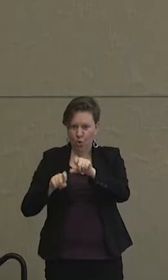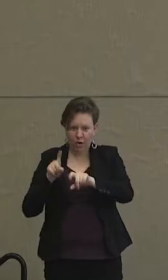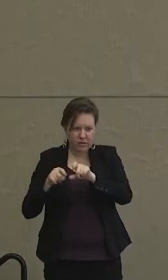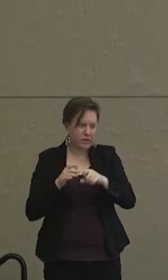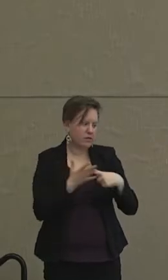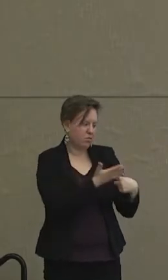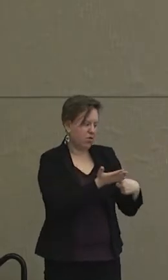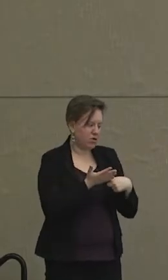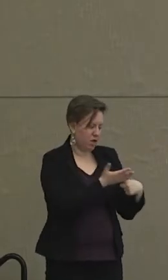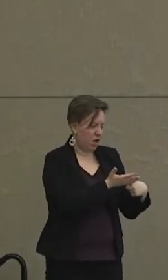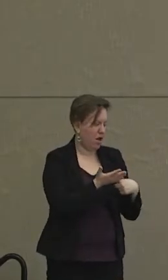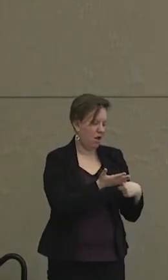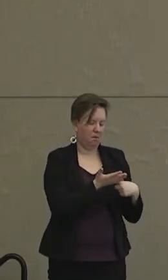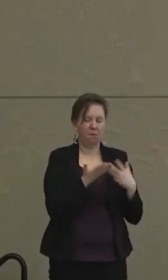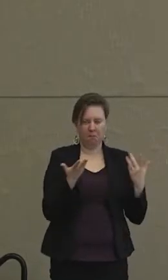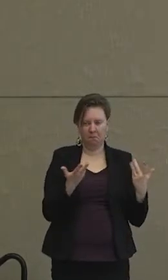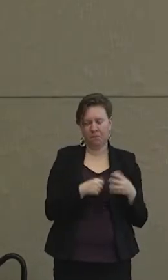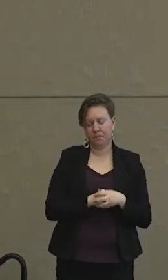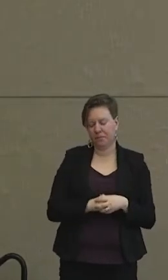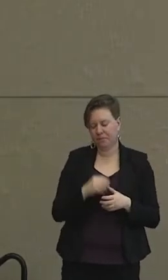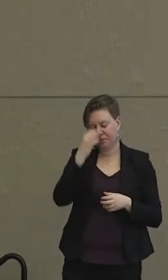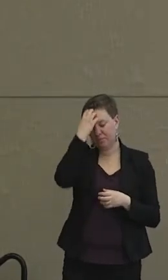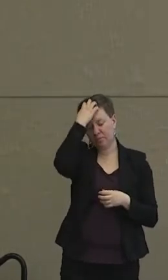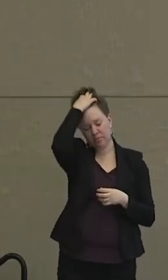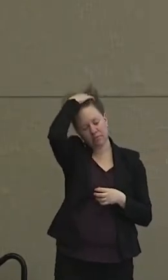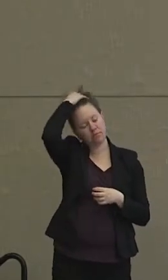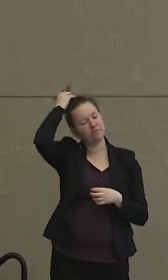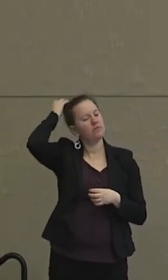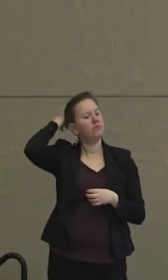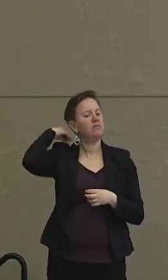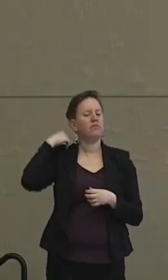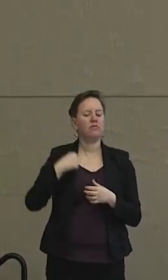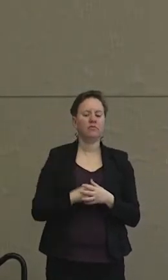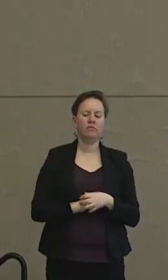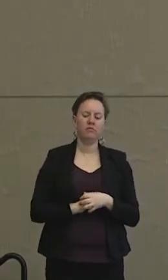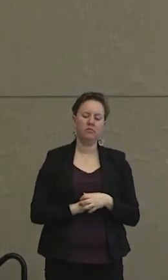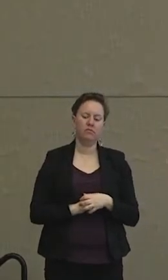into some of the things that the panelists have already talked about.